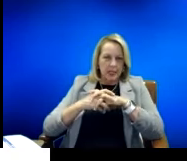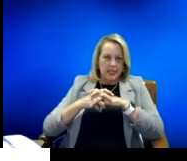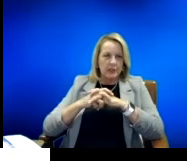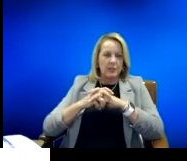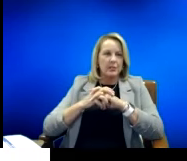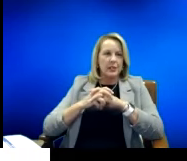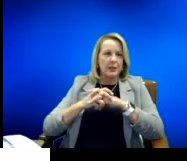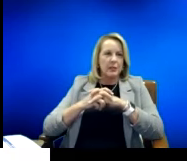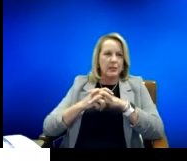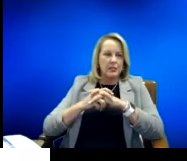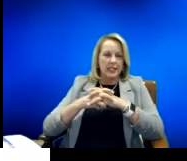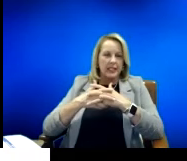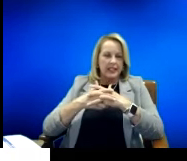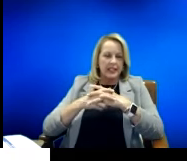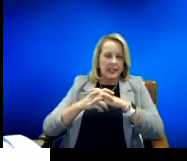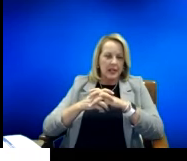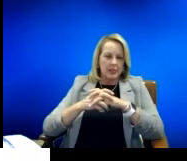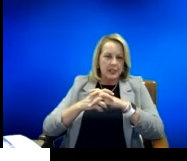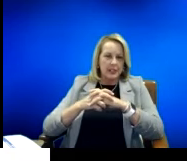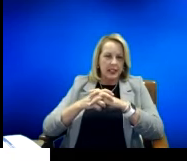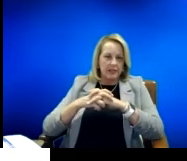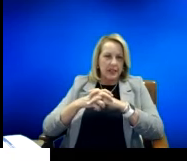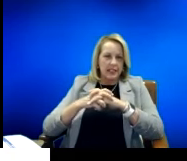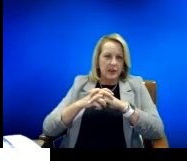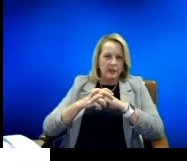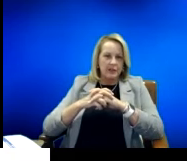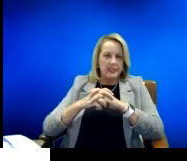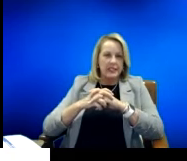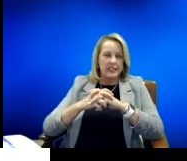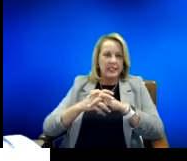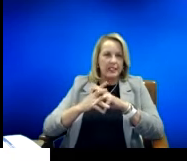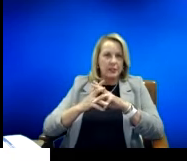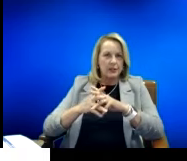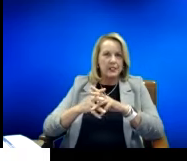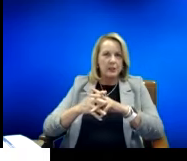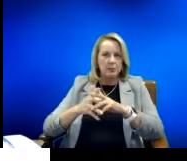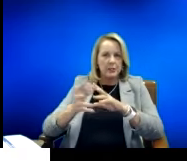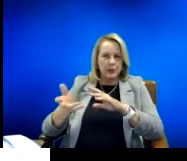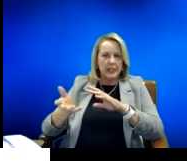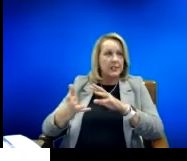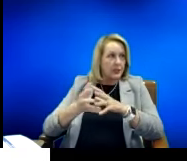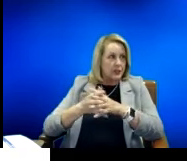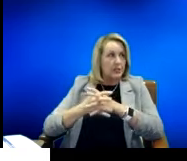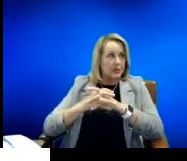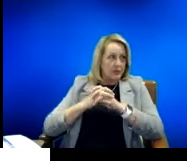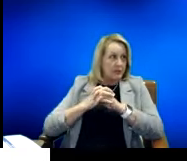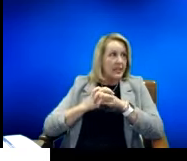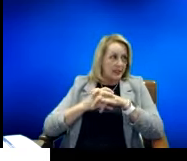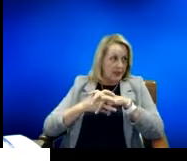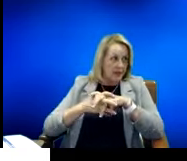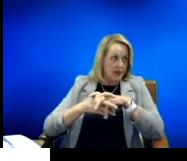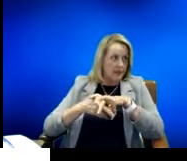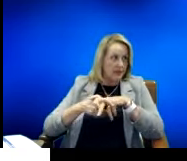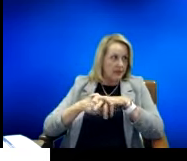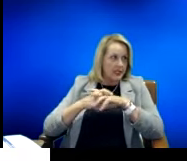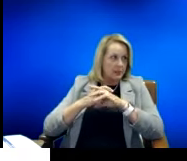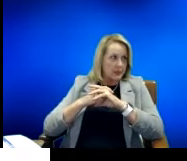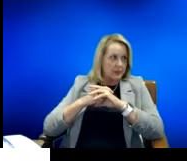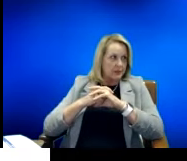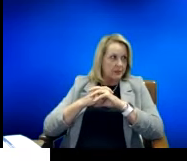investment managers, so if you selected an option that had Vanguard funds in it, those funds would be transferred to Vanguard